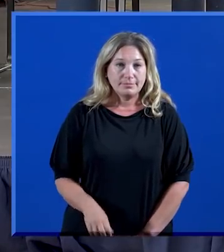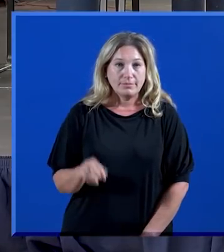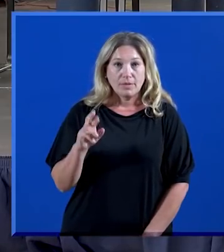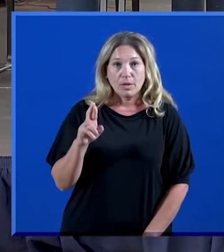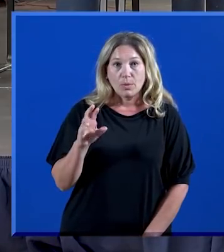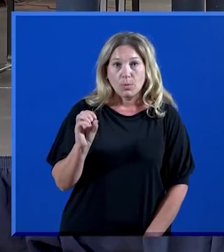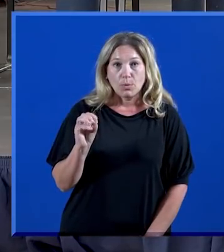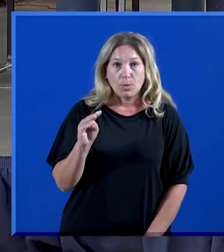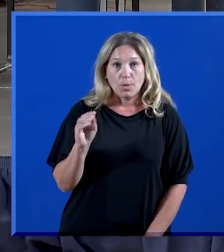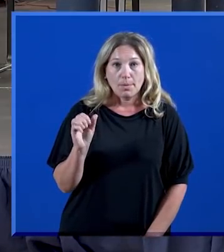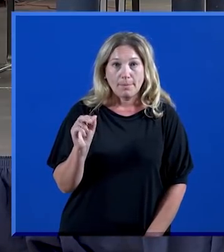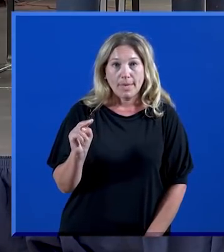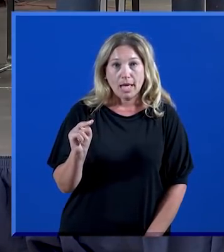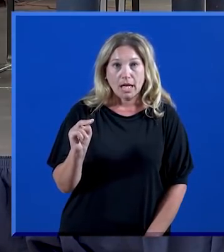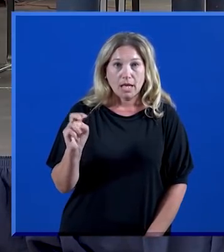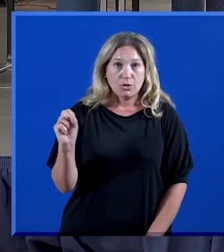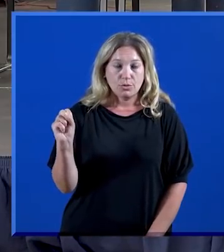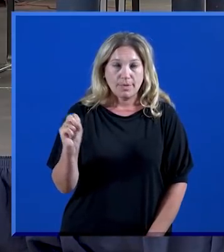Roman Schmatt.